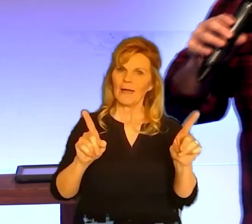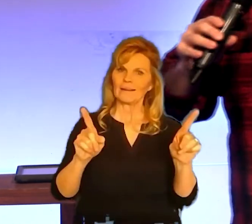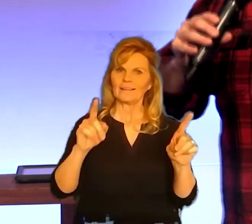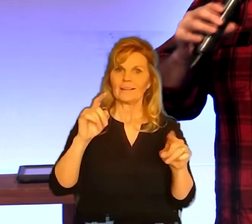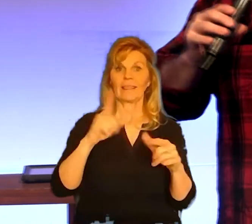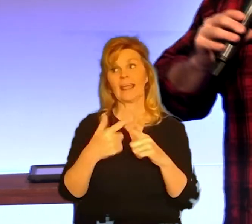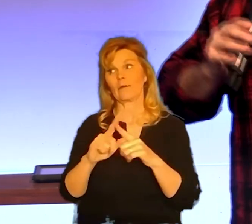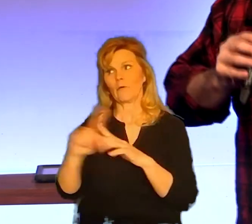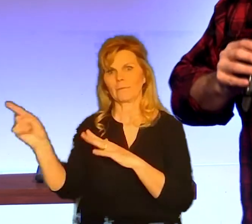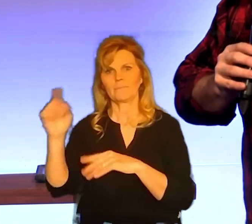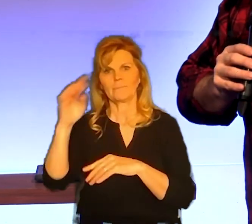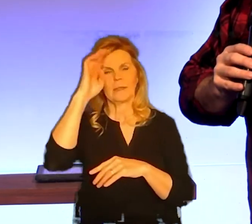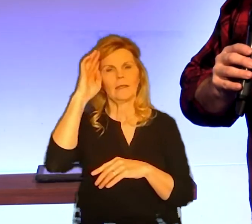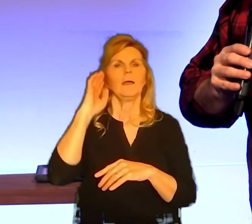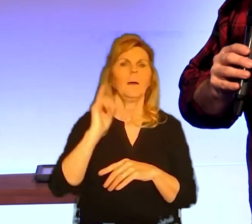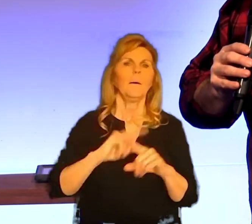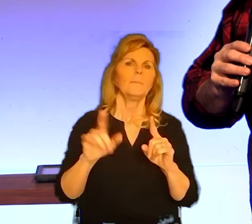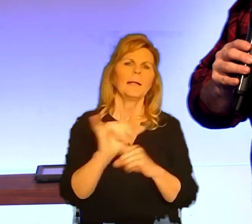run.